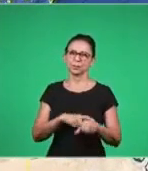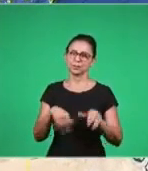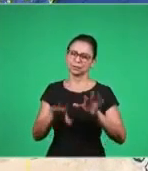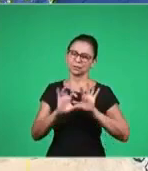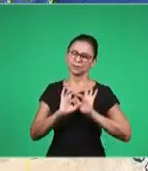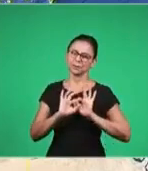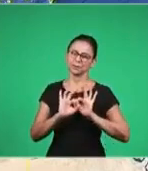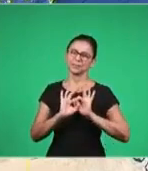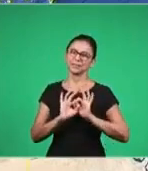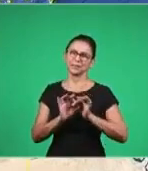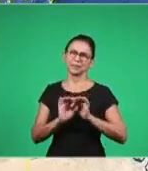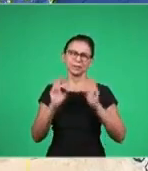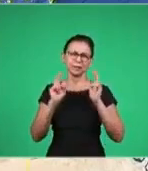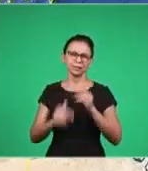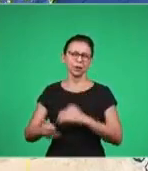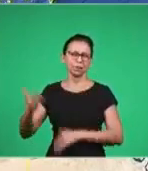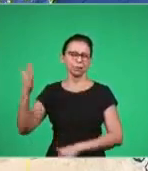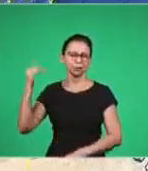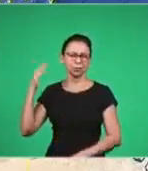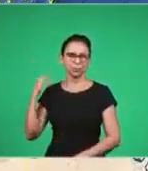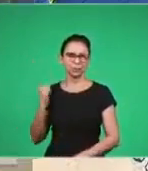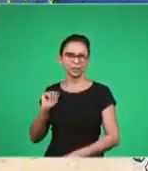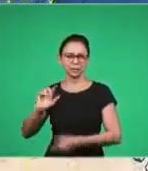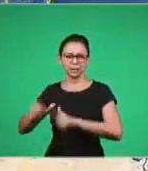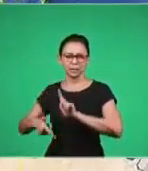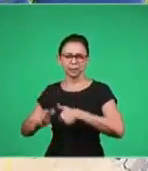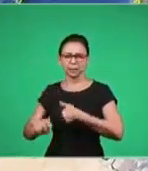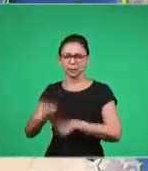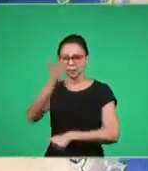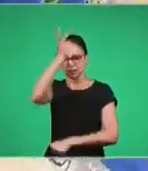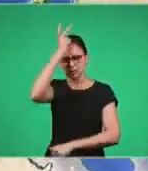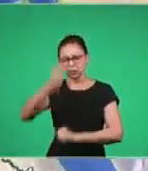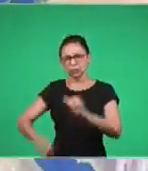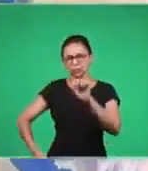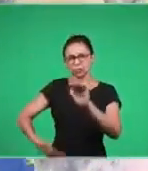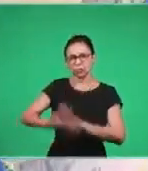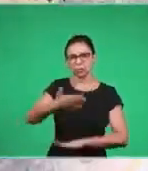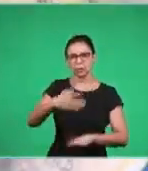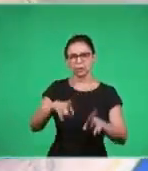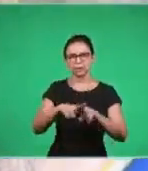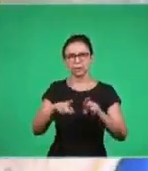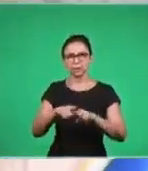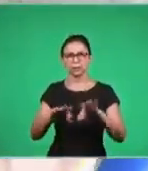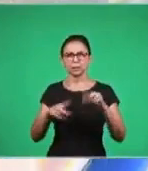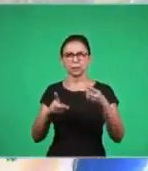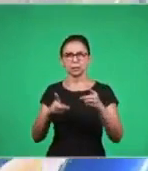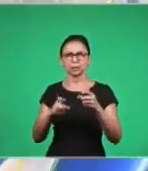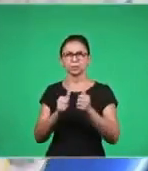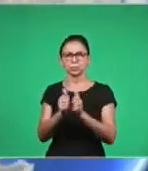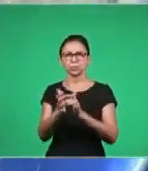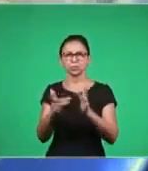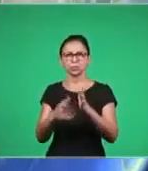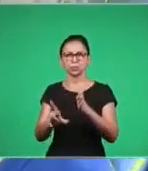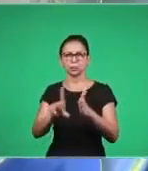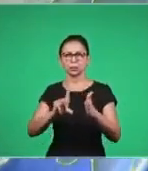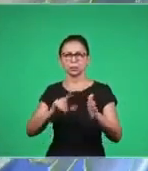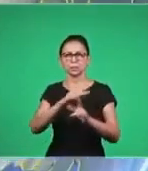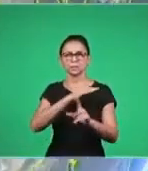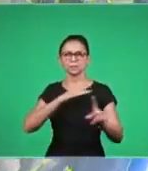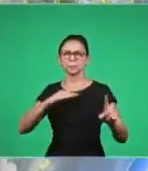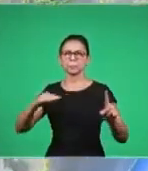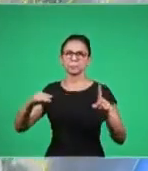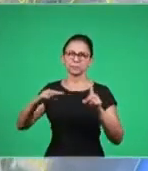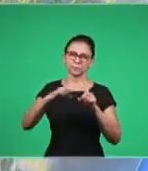the world live a moment of unity and fellowship, just like the disciples lived with God, with